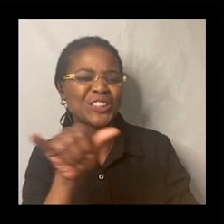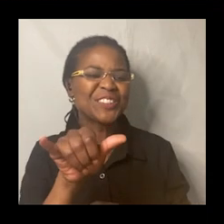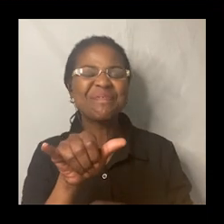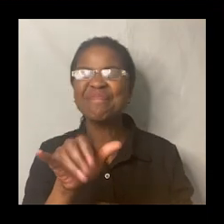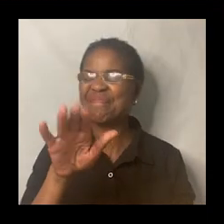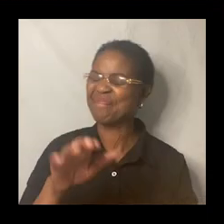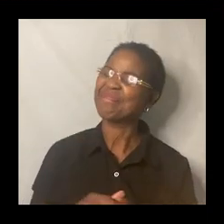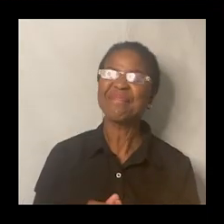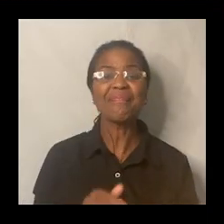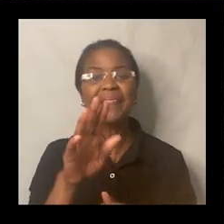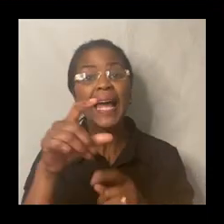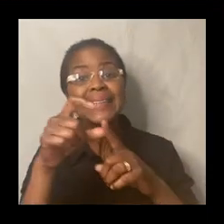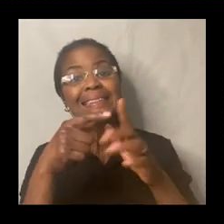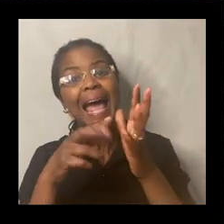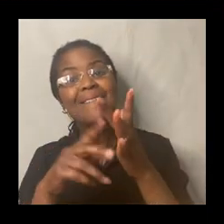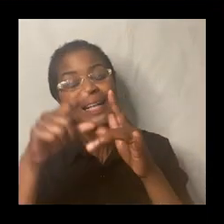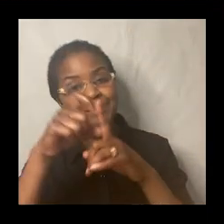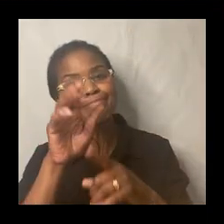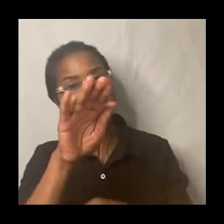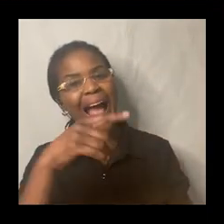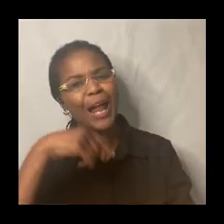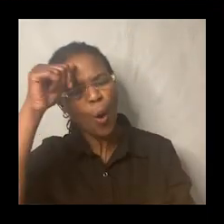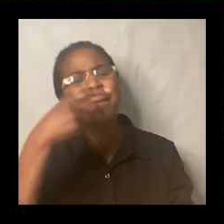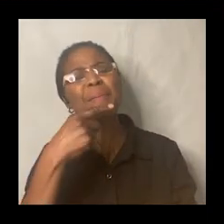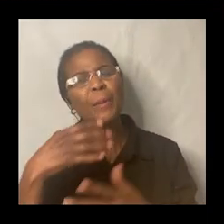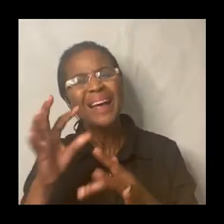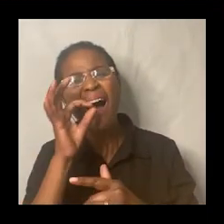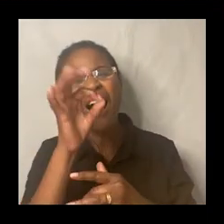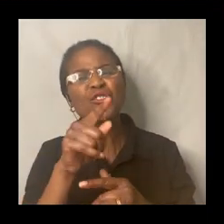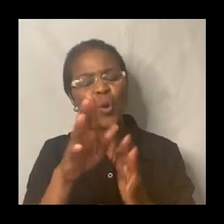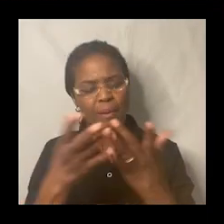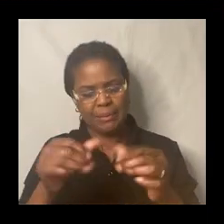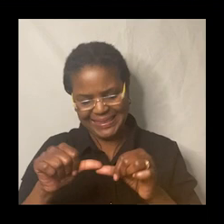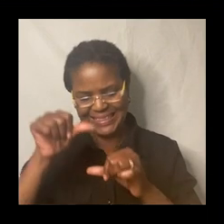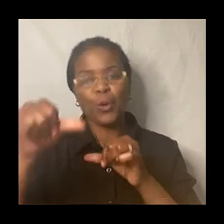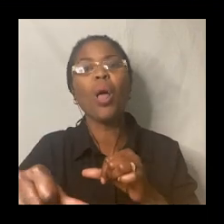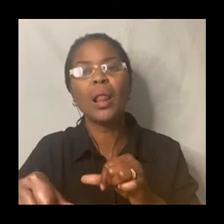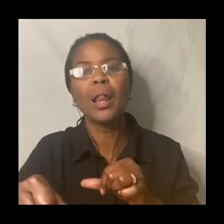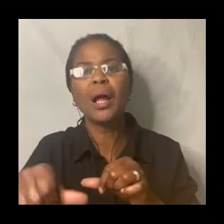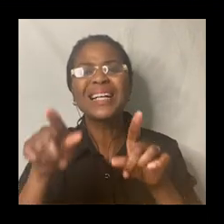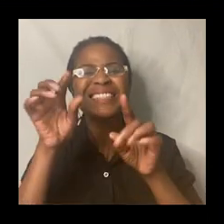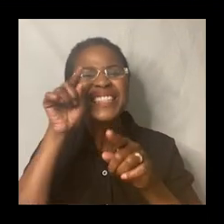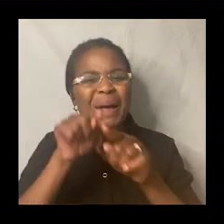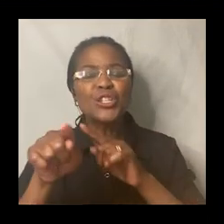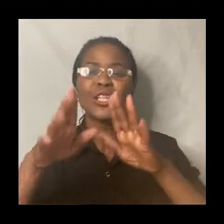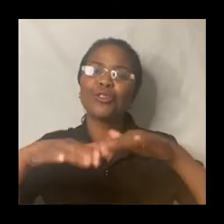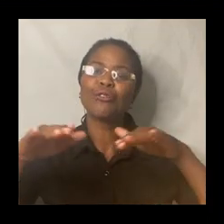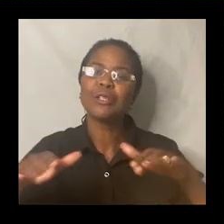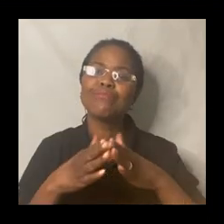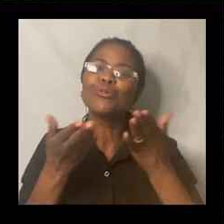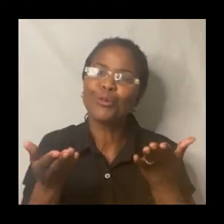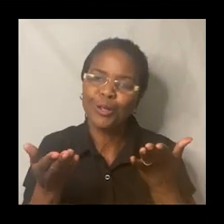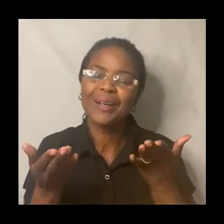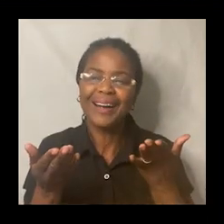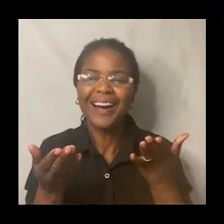David, I know that people have asked you about sequels, especially in the world of children's books.